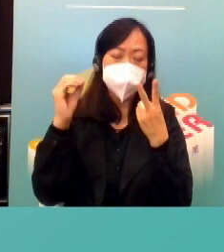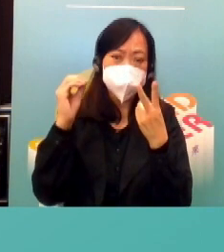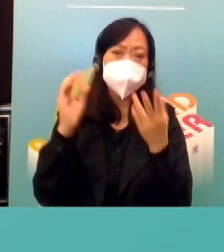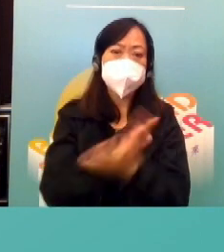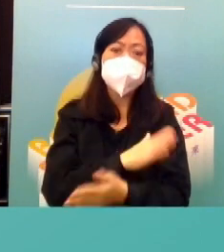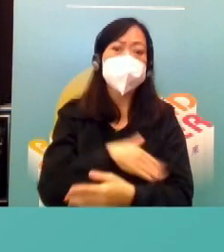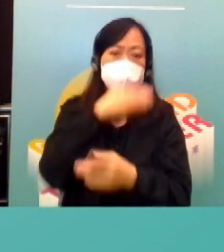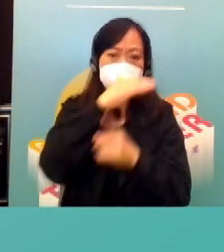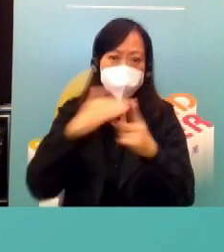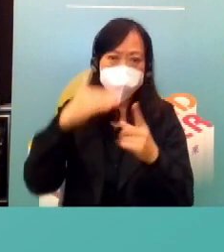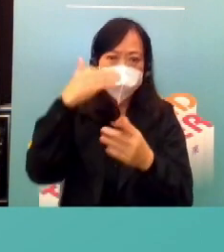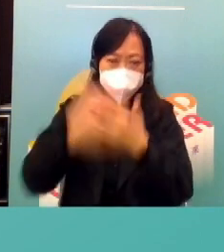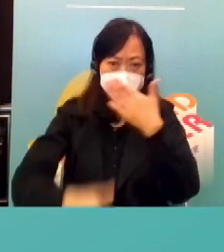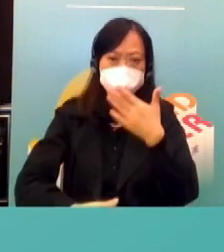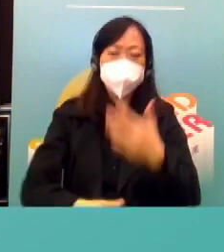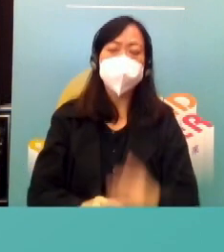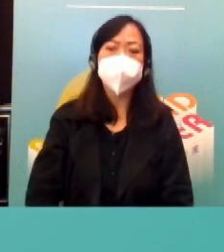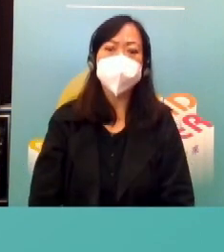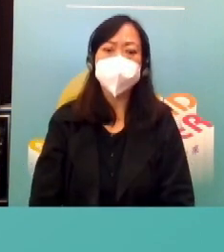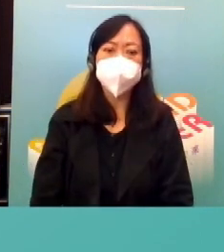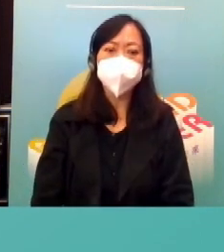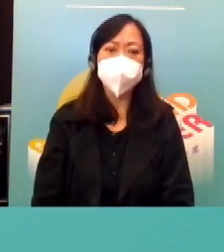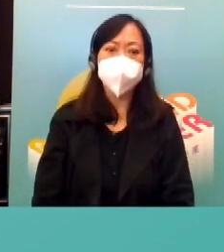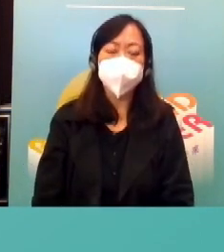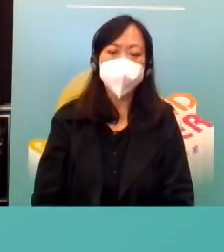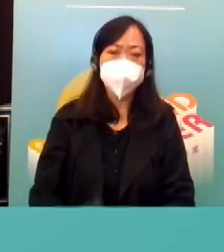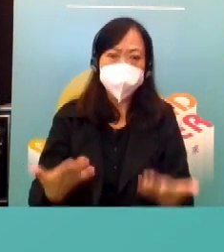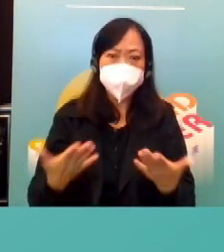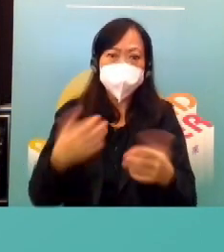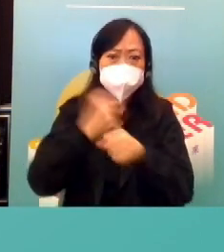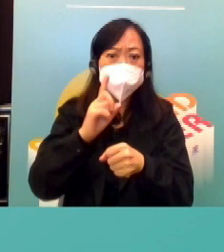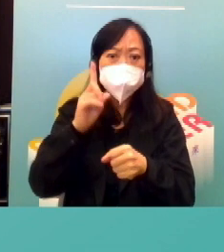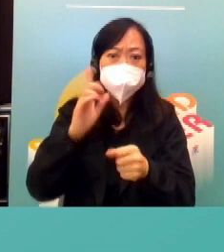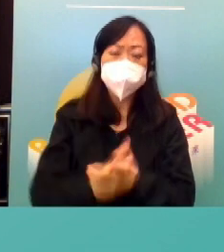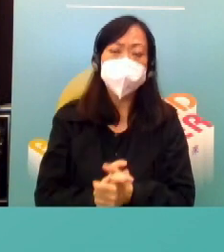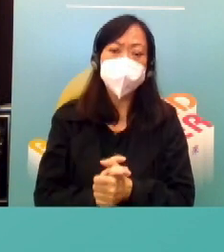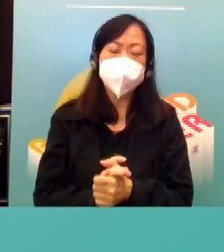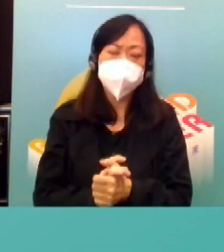we done so far? In Sharm